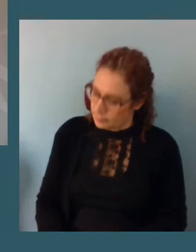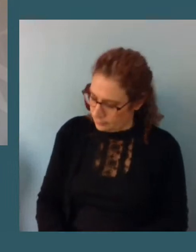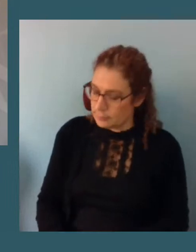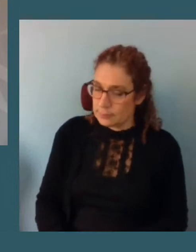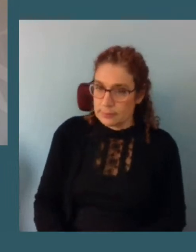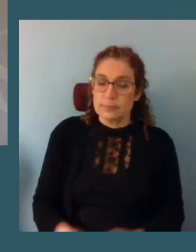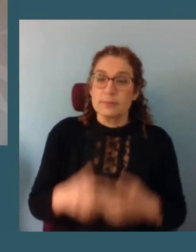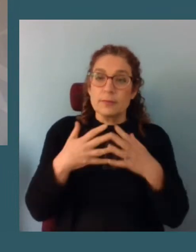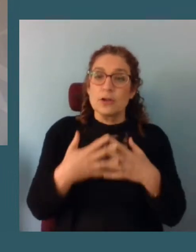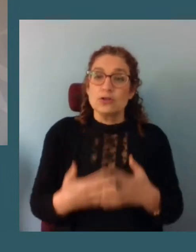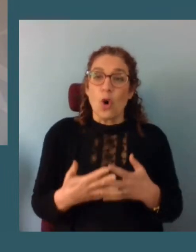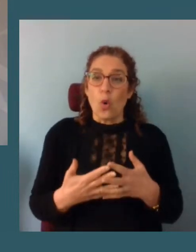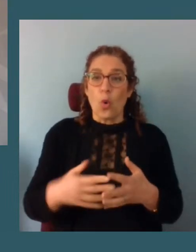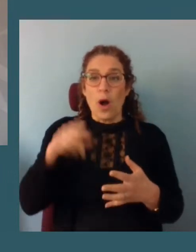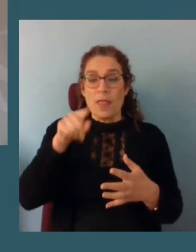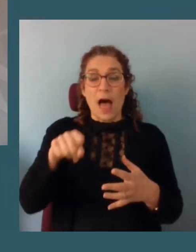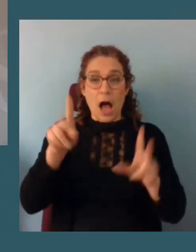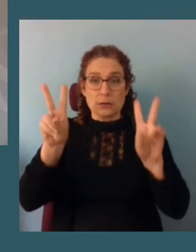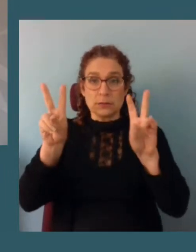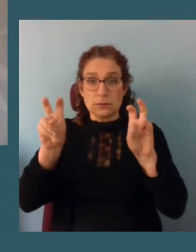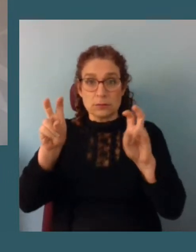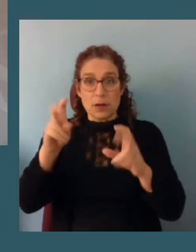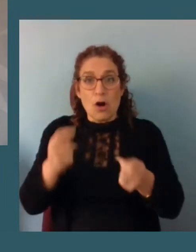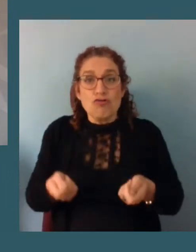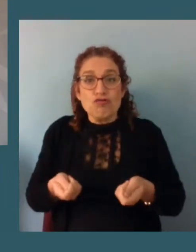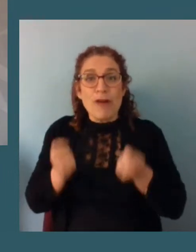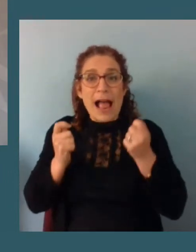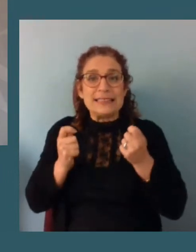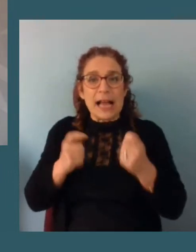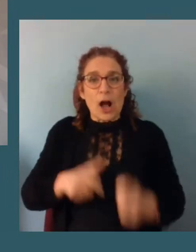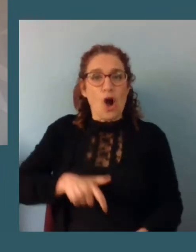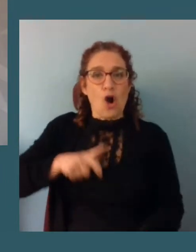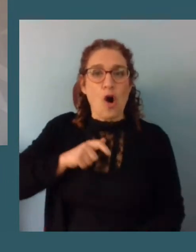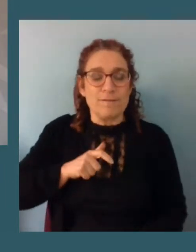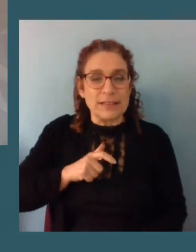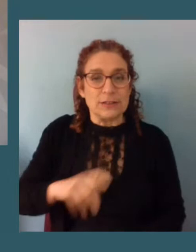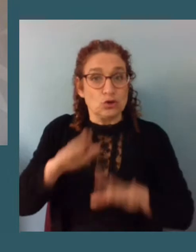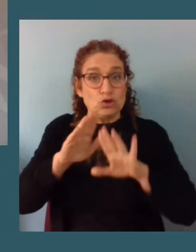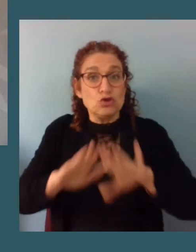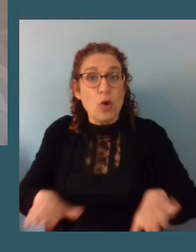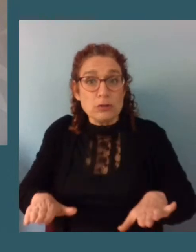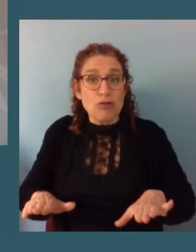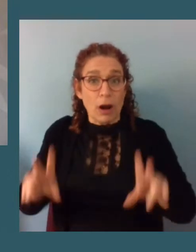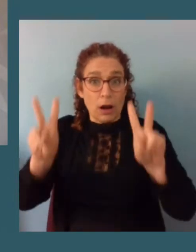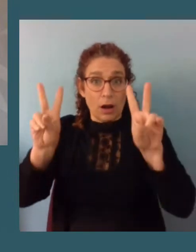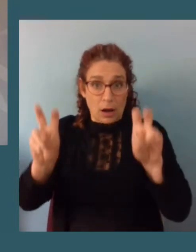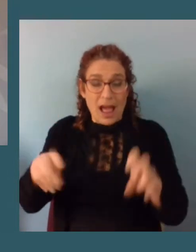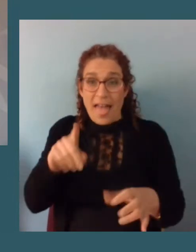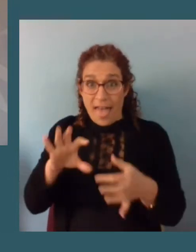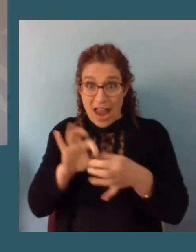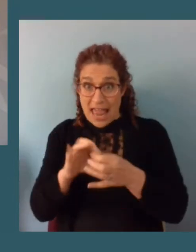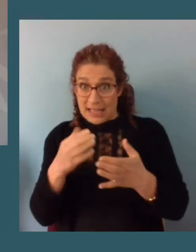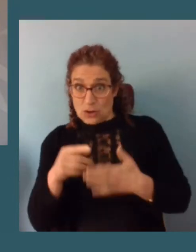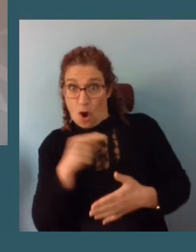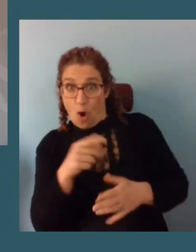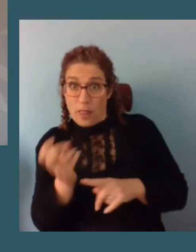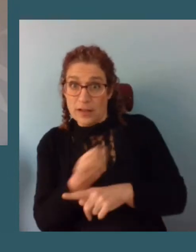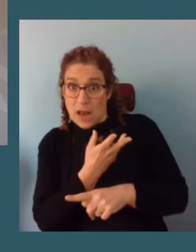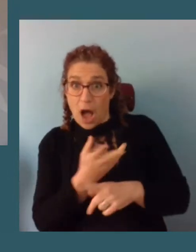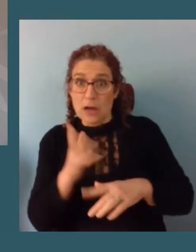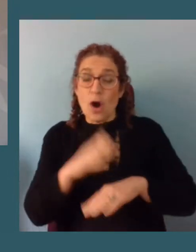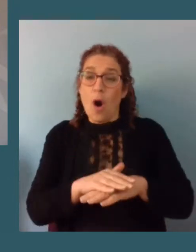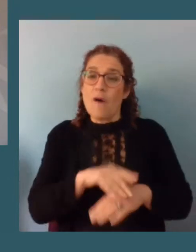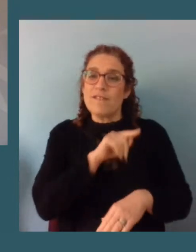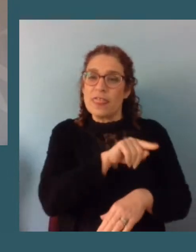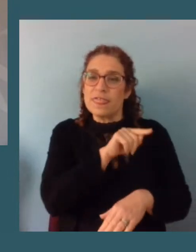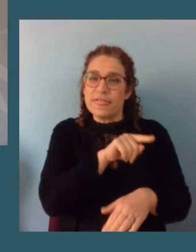the Raising Confident Children research that I presented, so the link is on there actually for the article, or email me if you